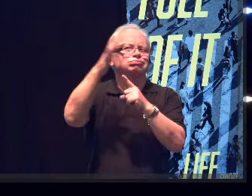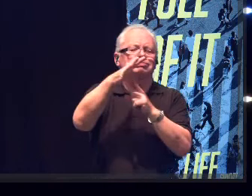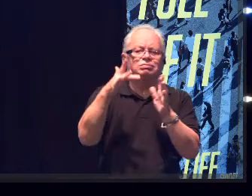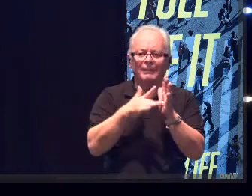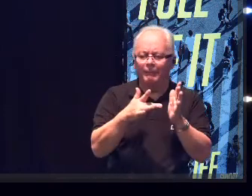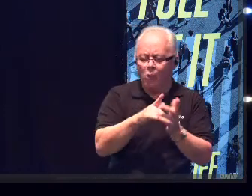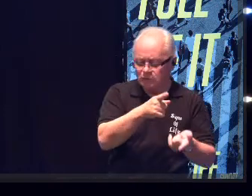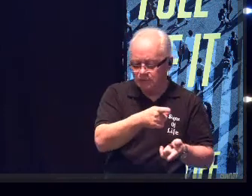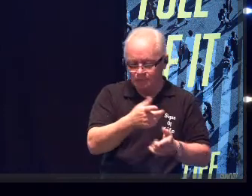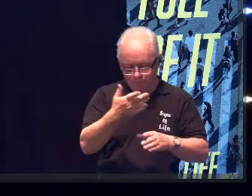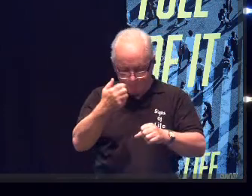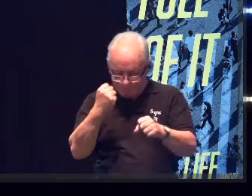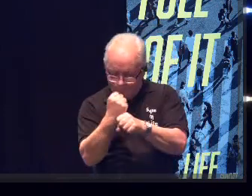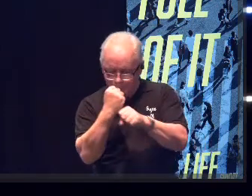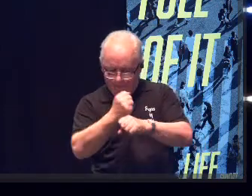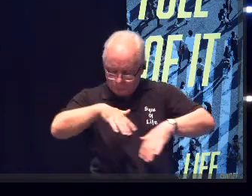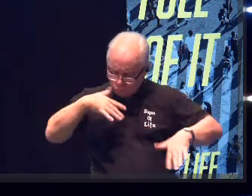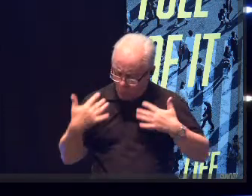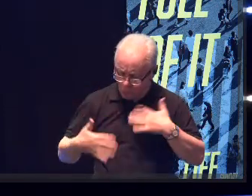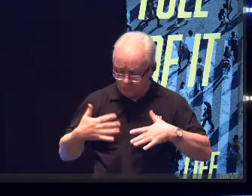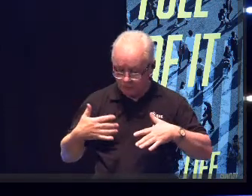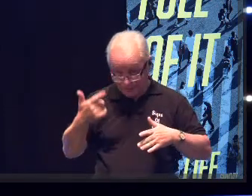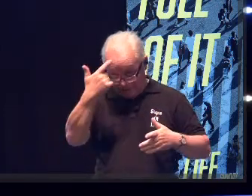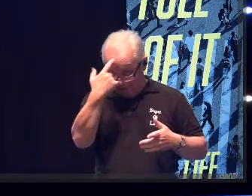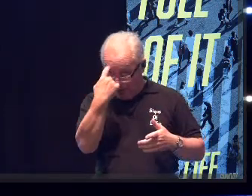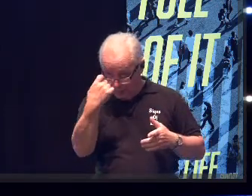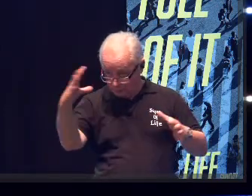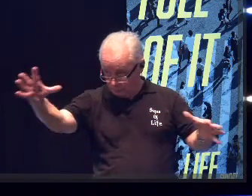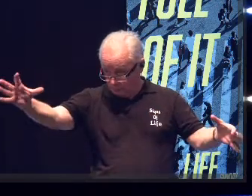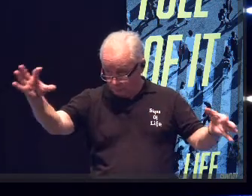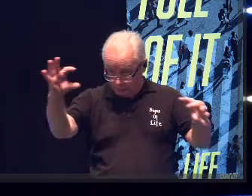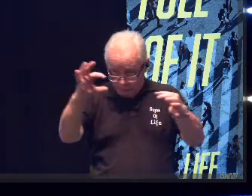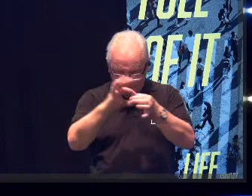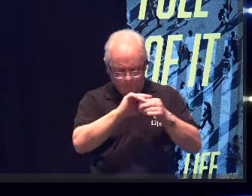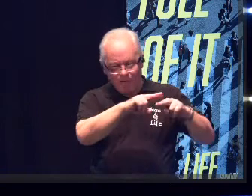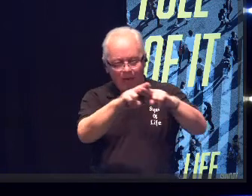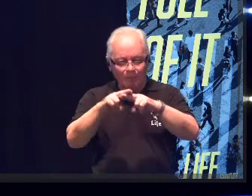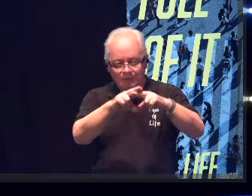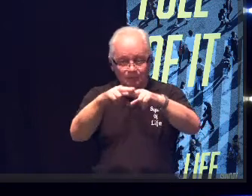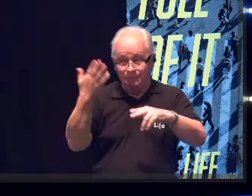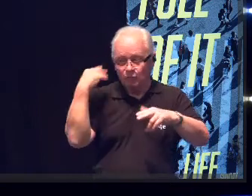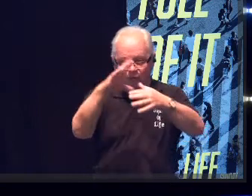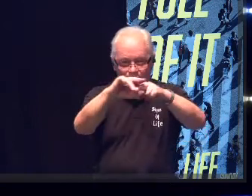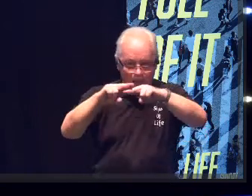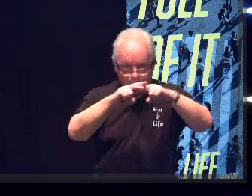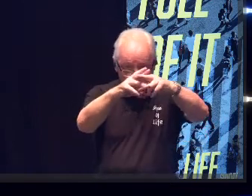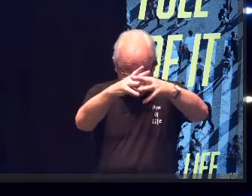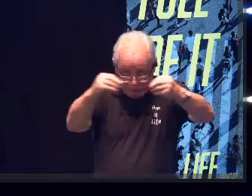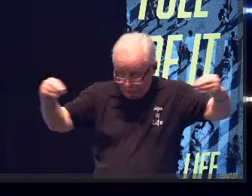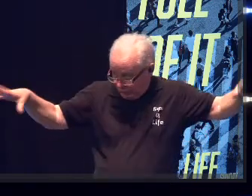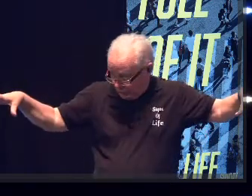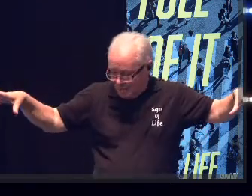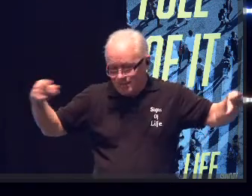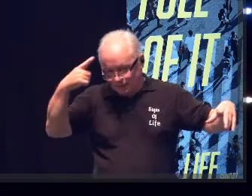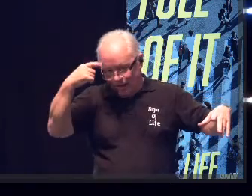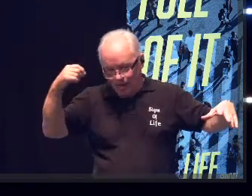relationships. It can mend wounds. It can reunite families. But it can even bring health to our bodies and